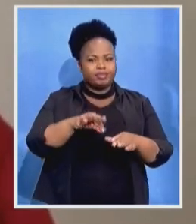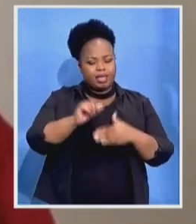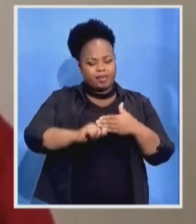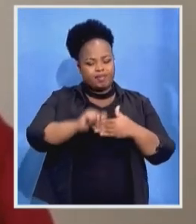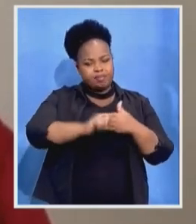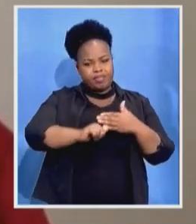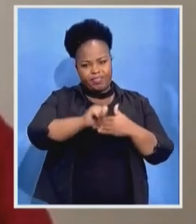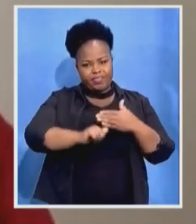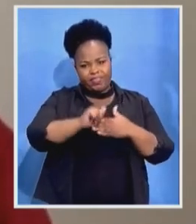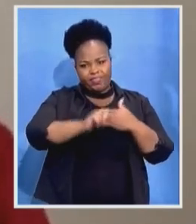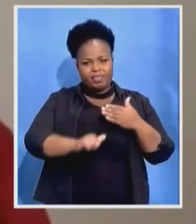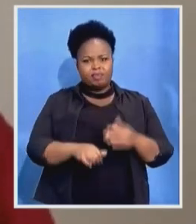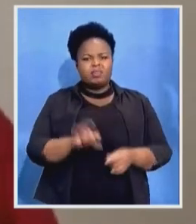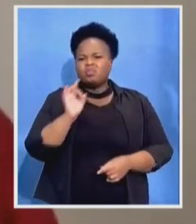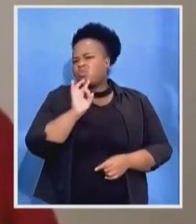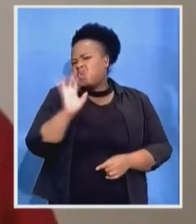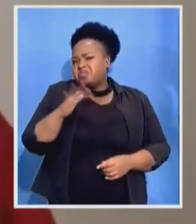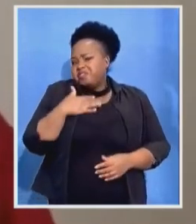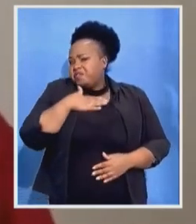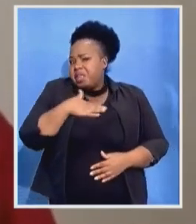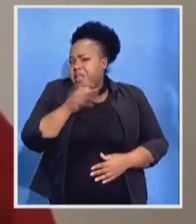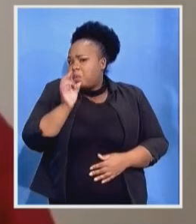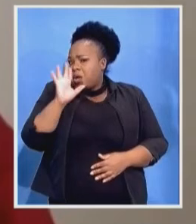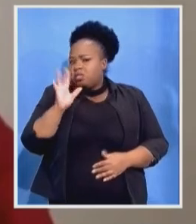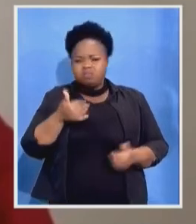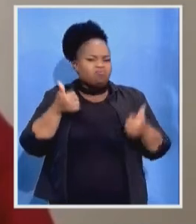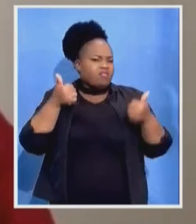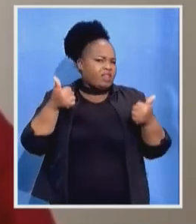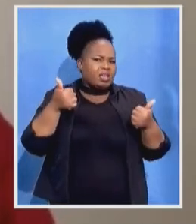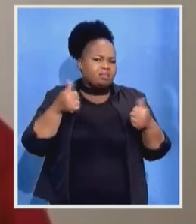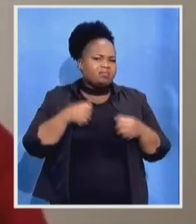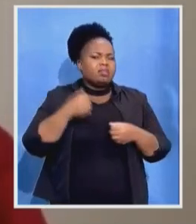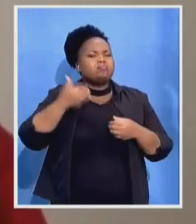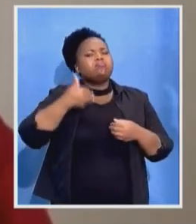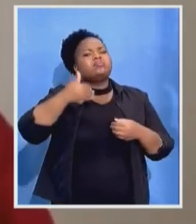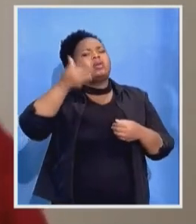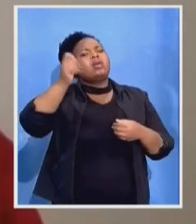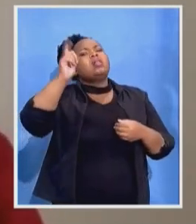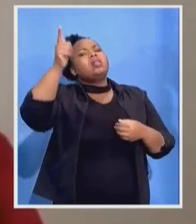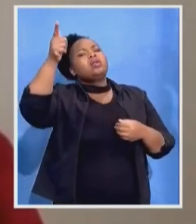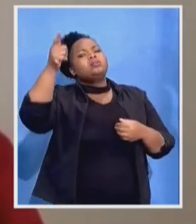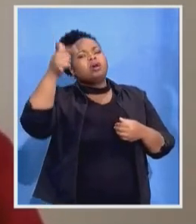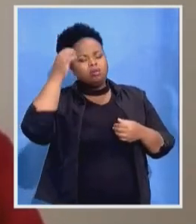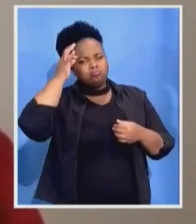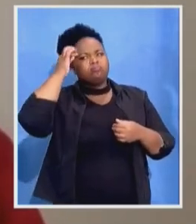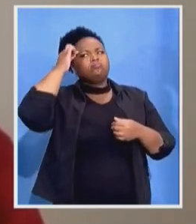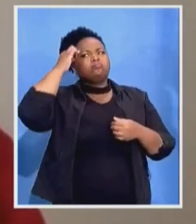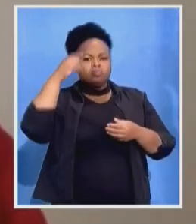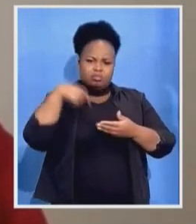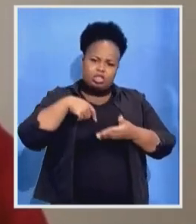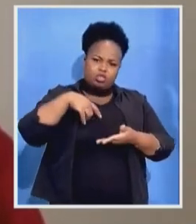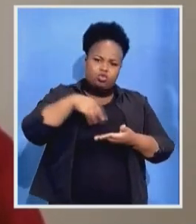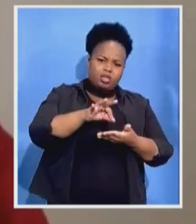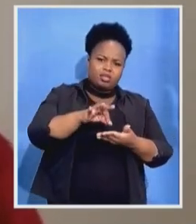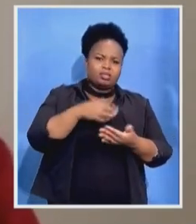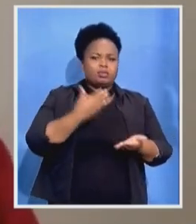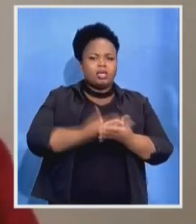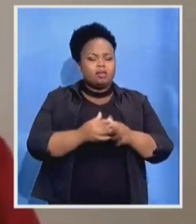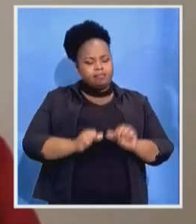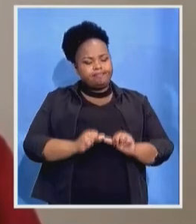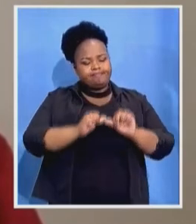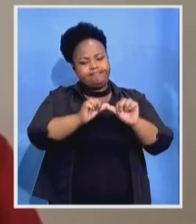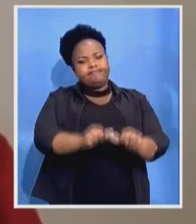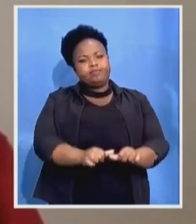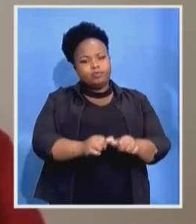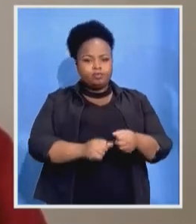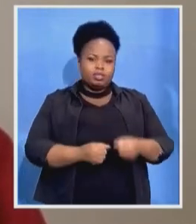like, and then at another time we hope you will consider, but on an ongoing basis to supporting the South African Communist